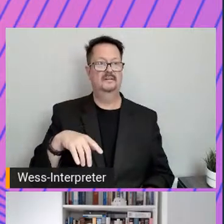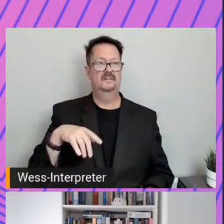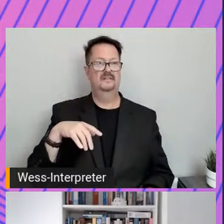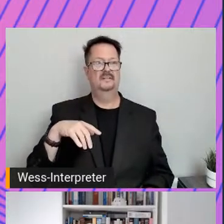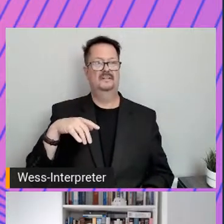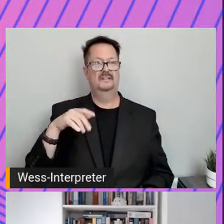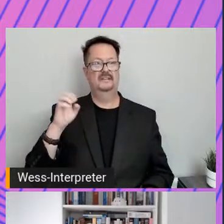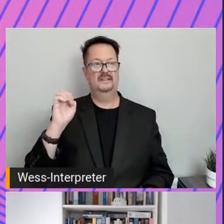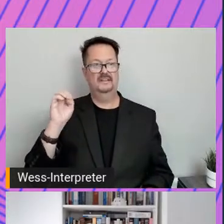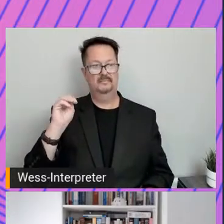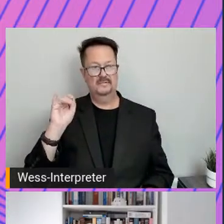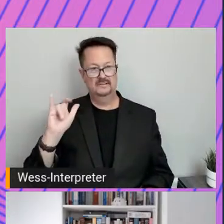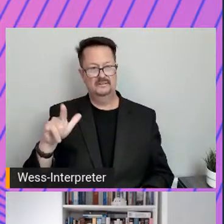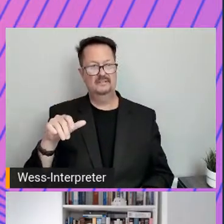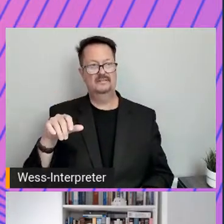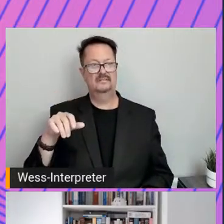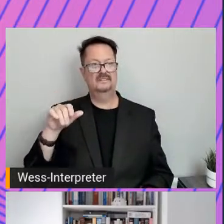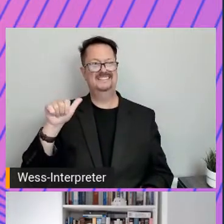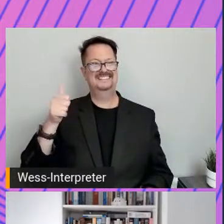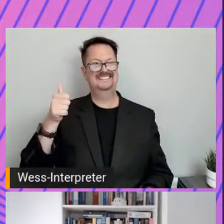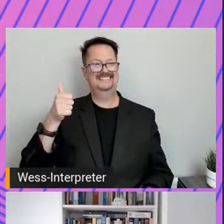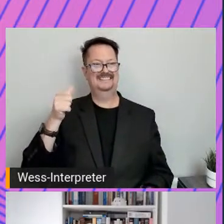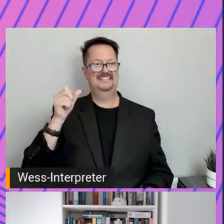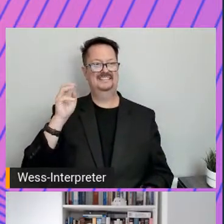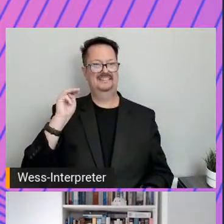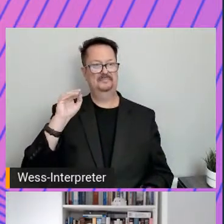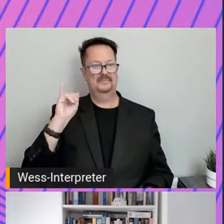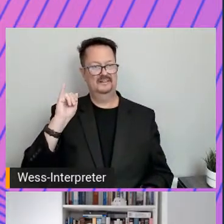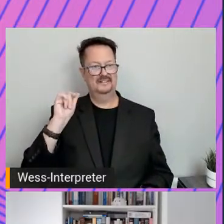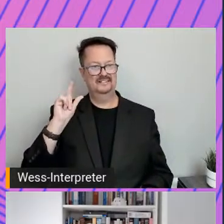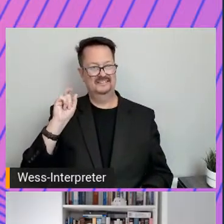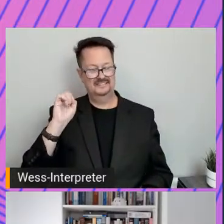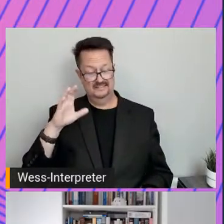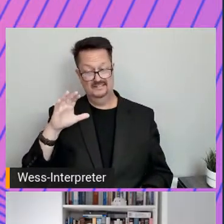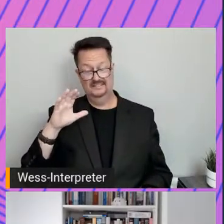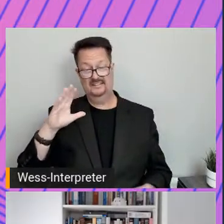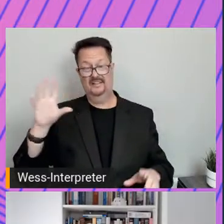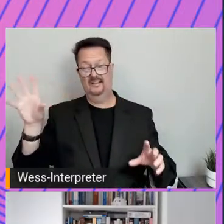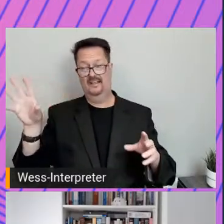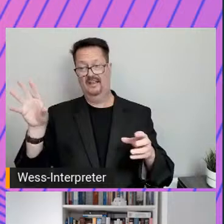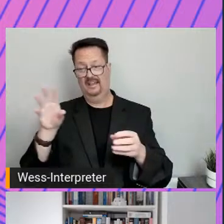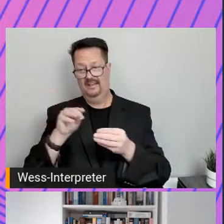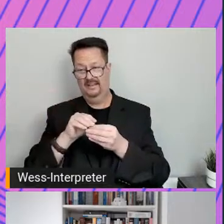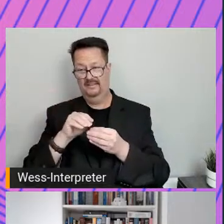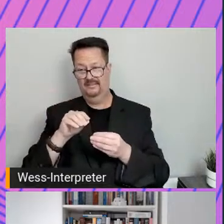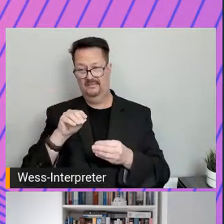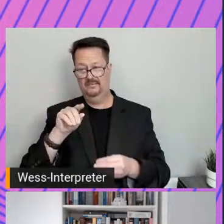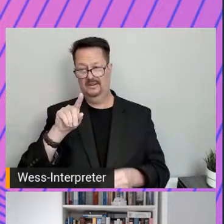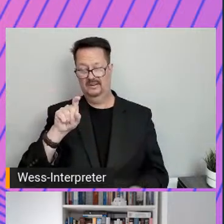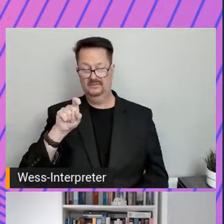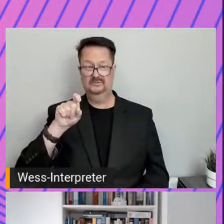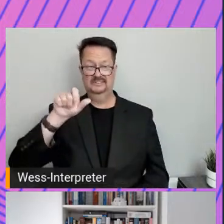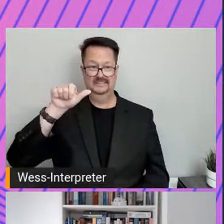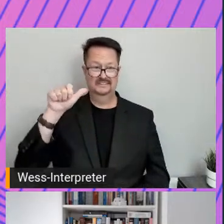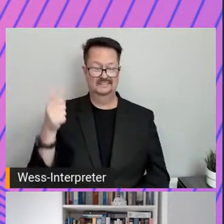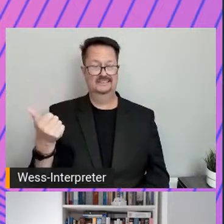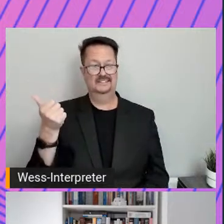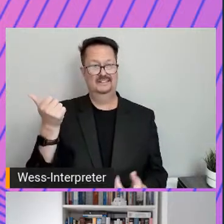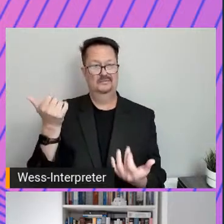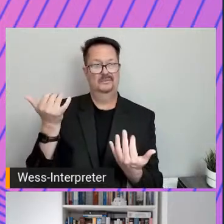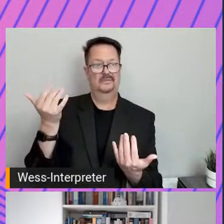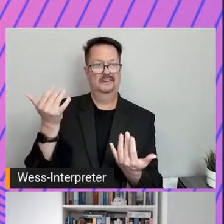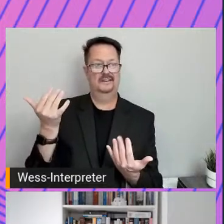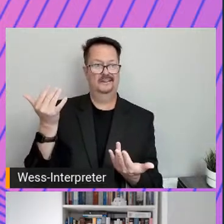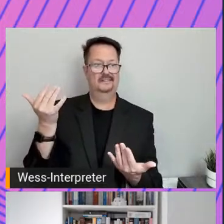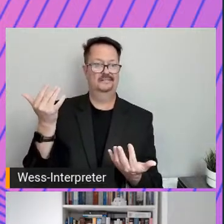milliseconds of code executing. And out of that 120 milliseconds, 110 milliseconds of it were spent waiting.